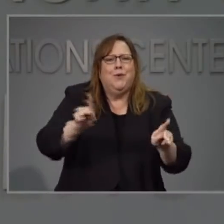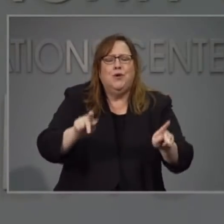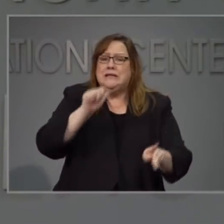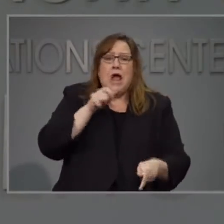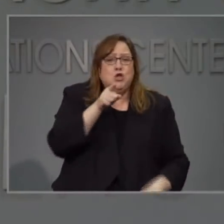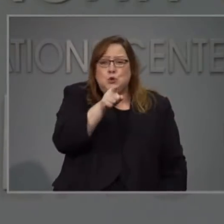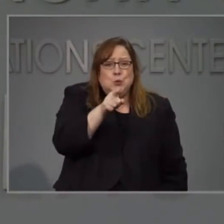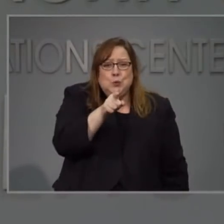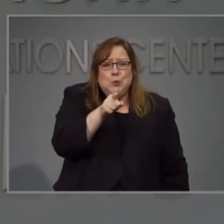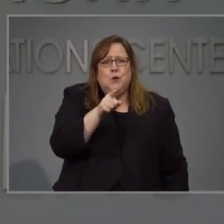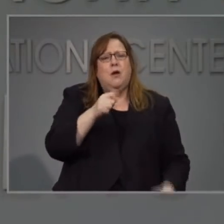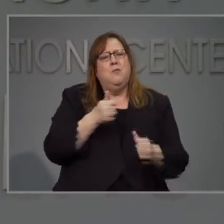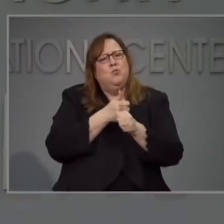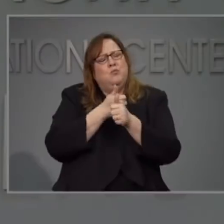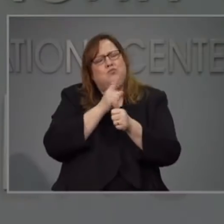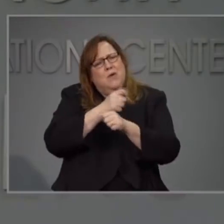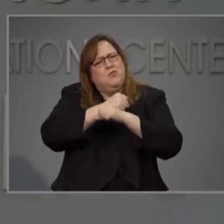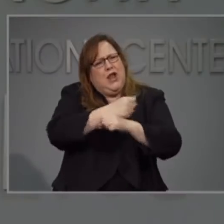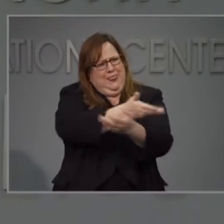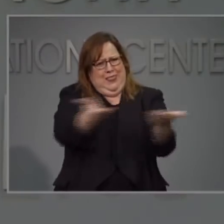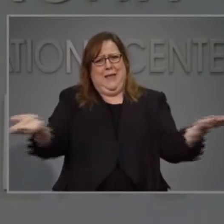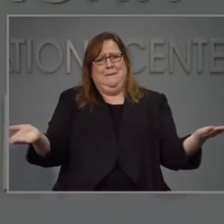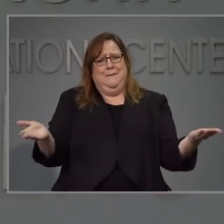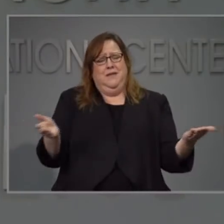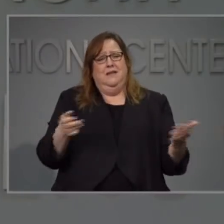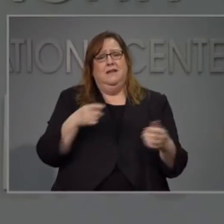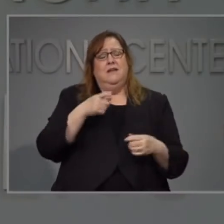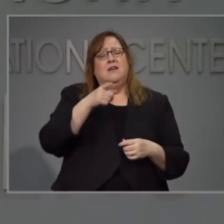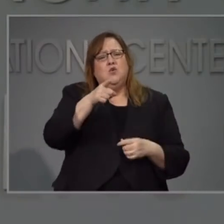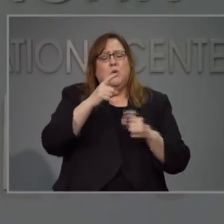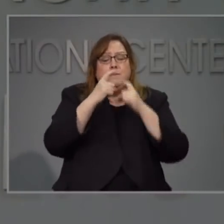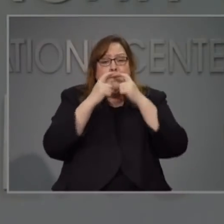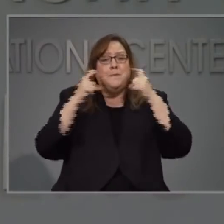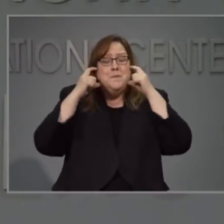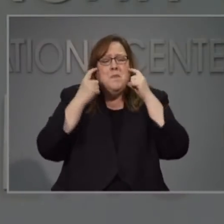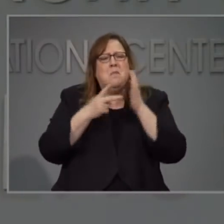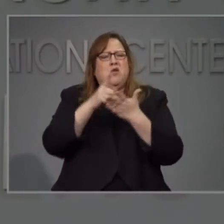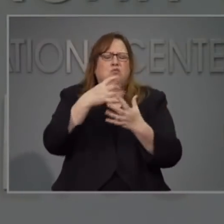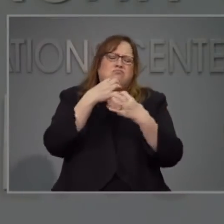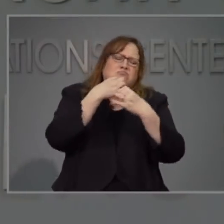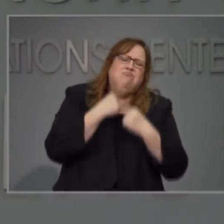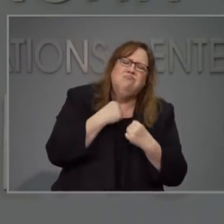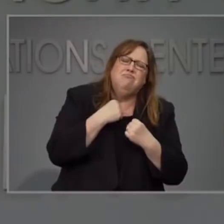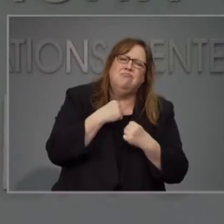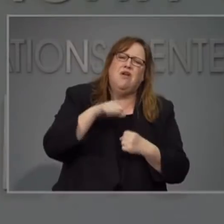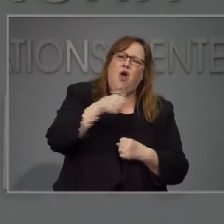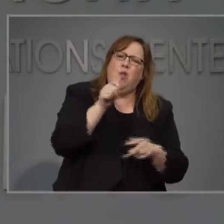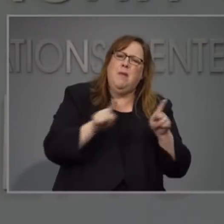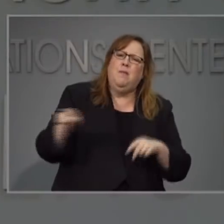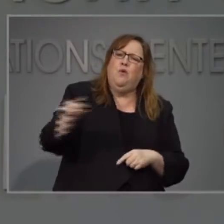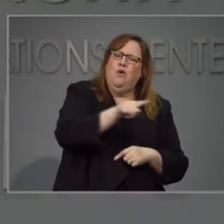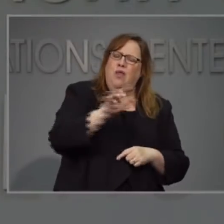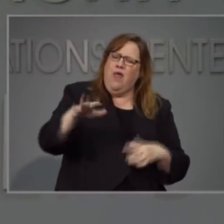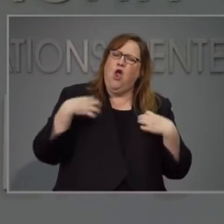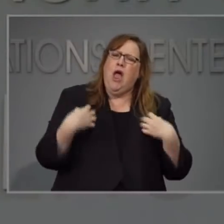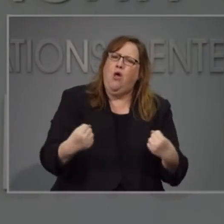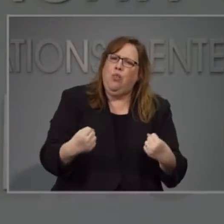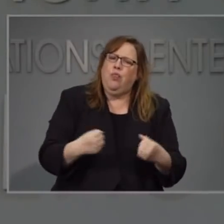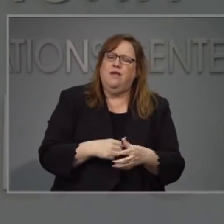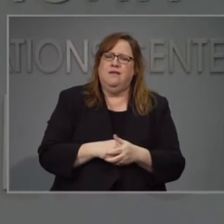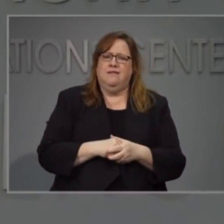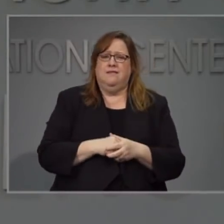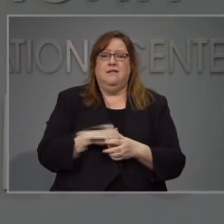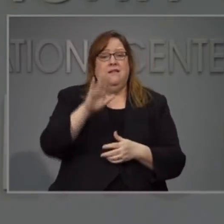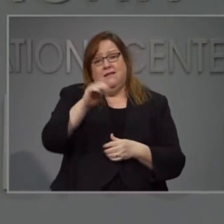for others. Wearing one means that you actually care about other people's health. And I'm